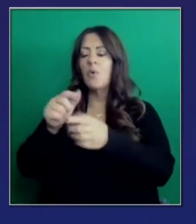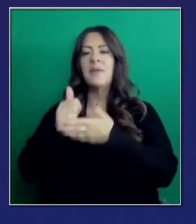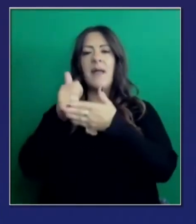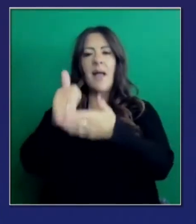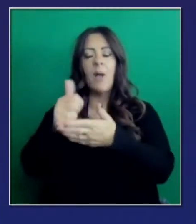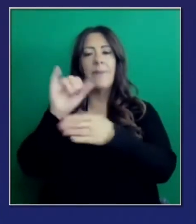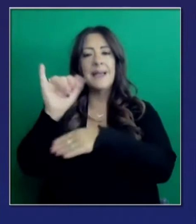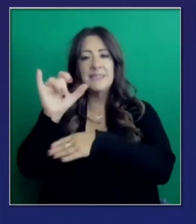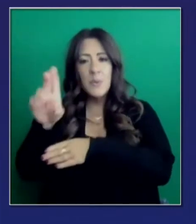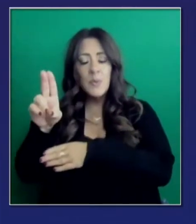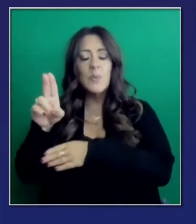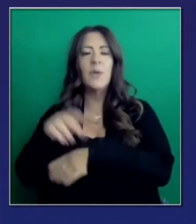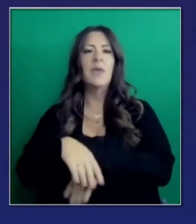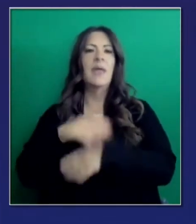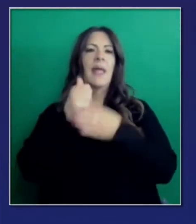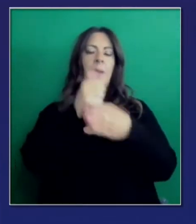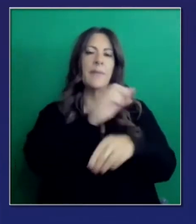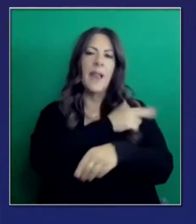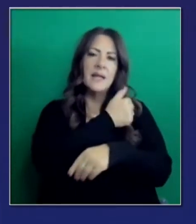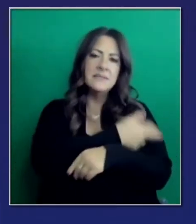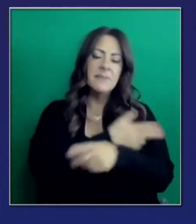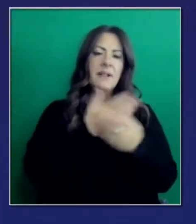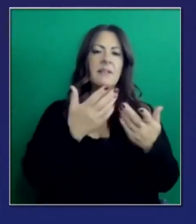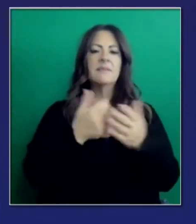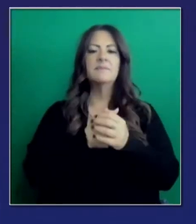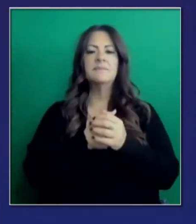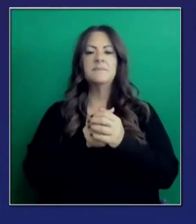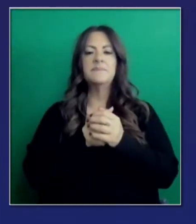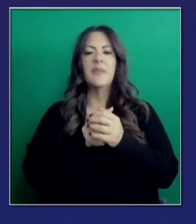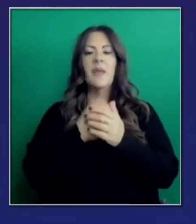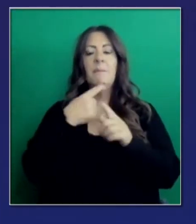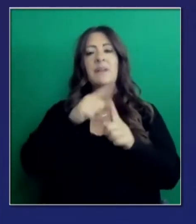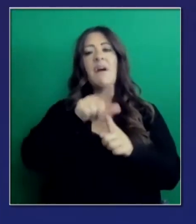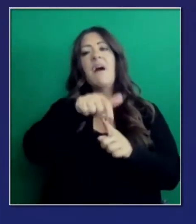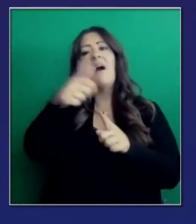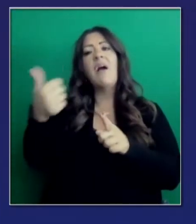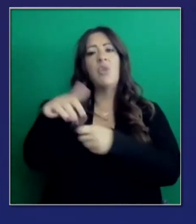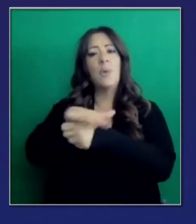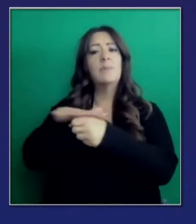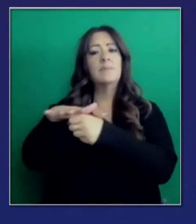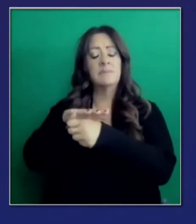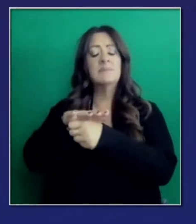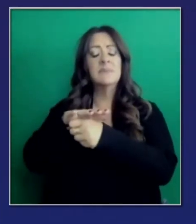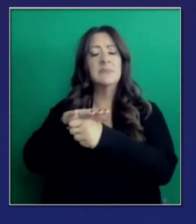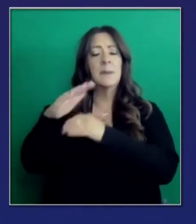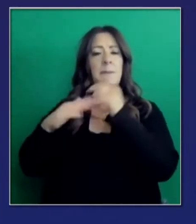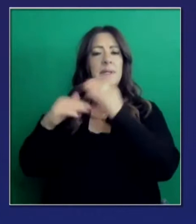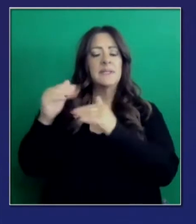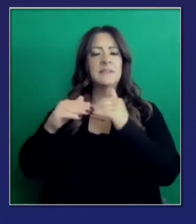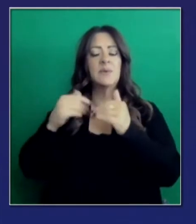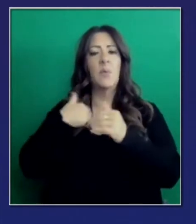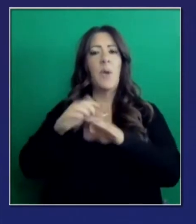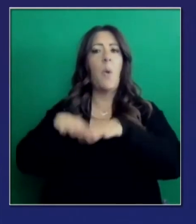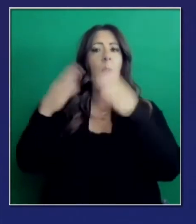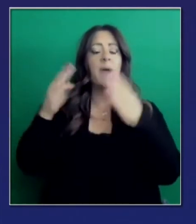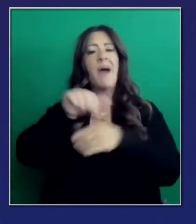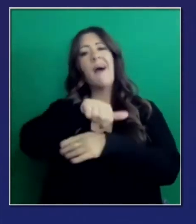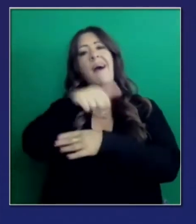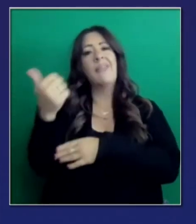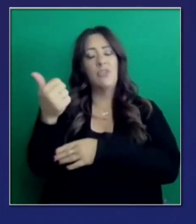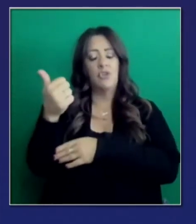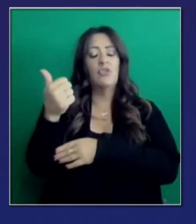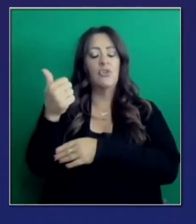that ICU capacity. We've got these alternative care sites that we have opened up, 15 across the state, more resources,